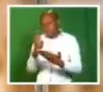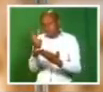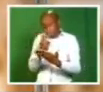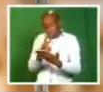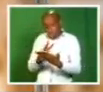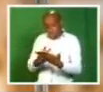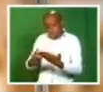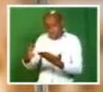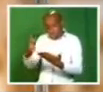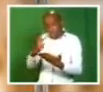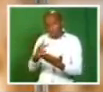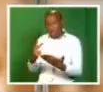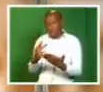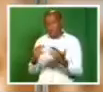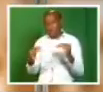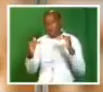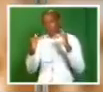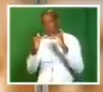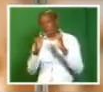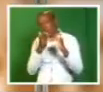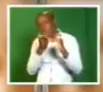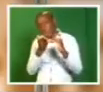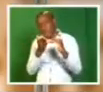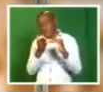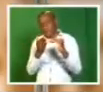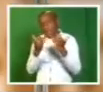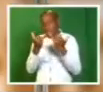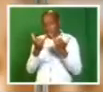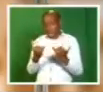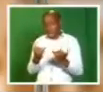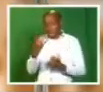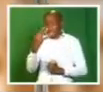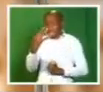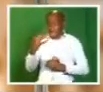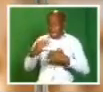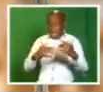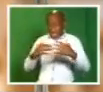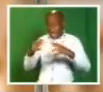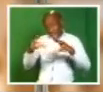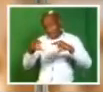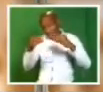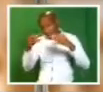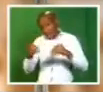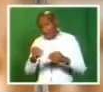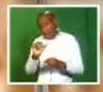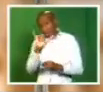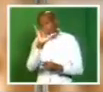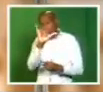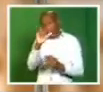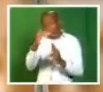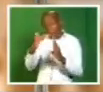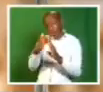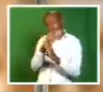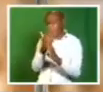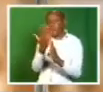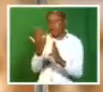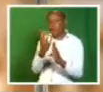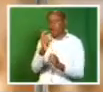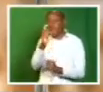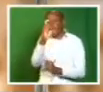of that equation I showed you earlier. We had already found the 3 things: the y-intercept,